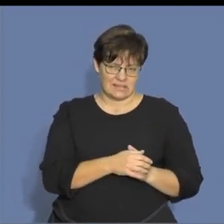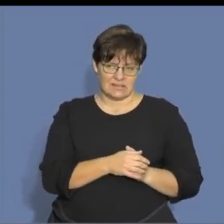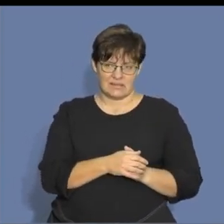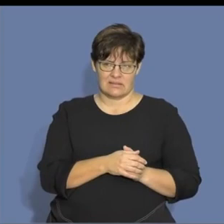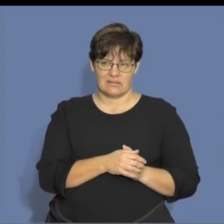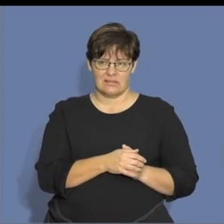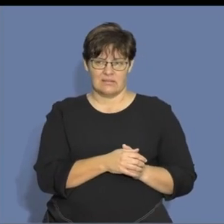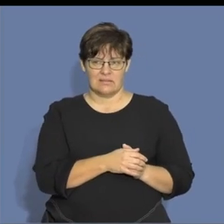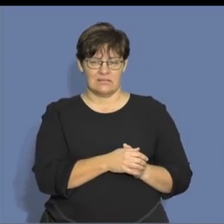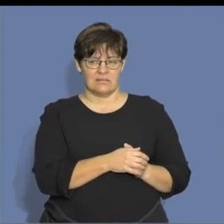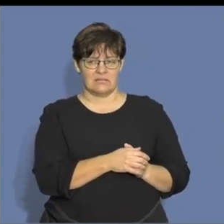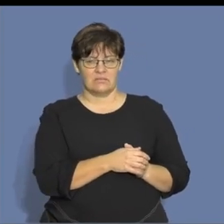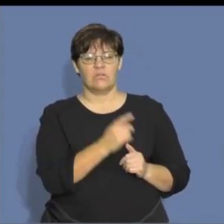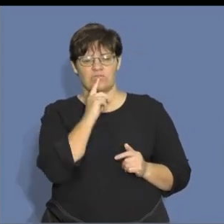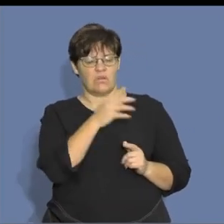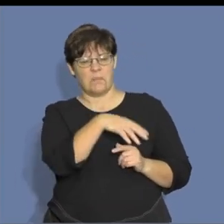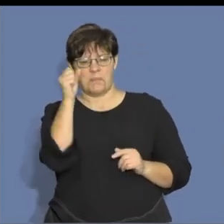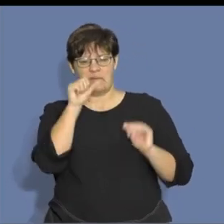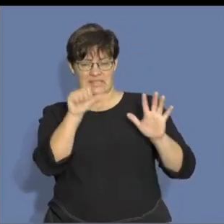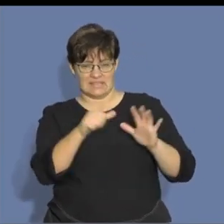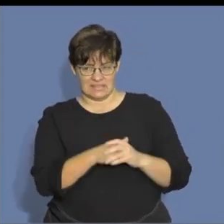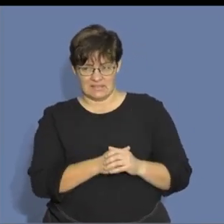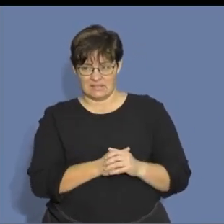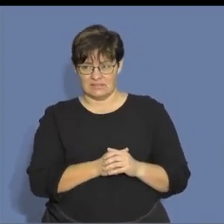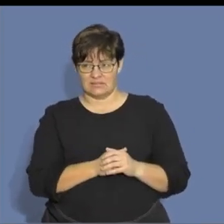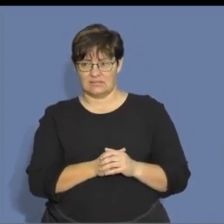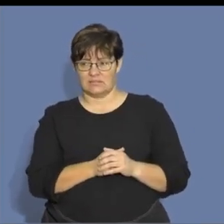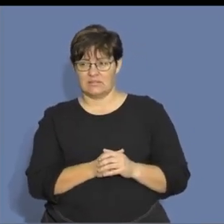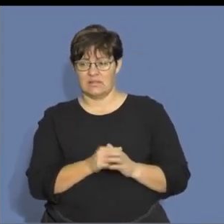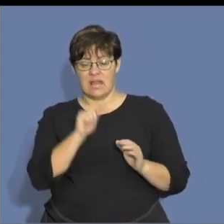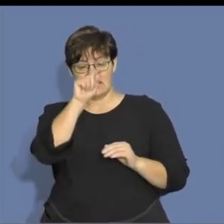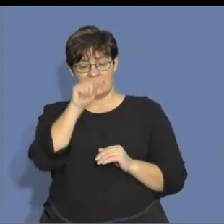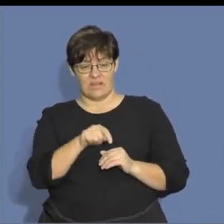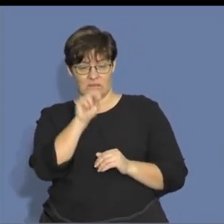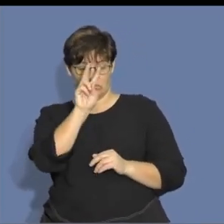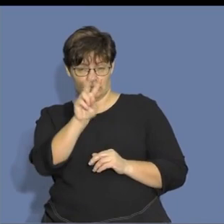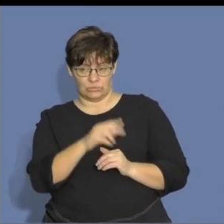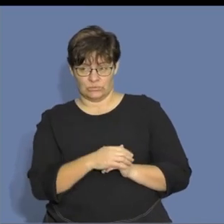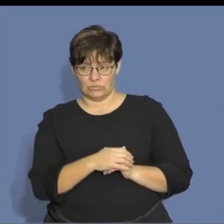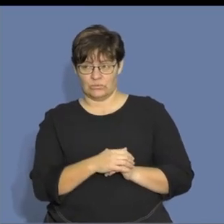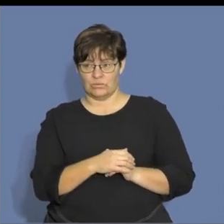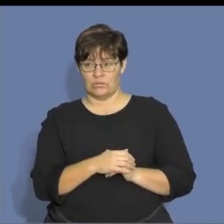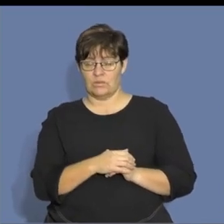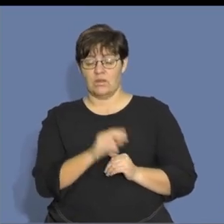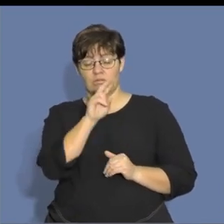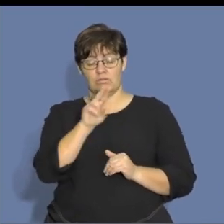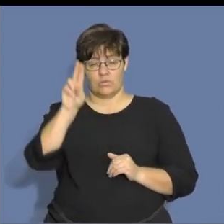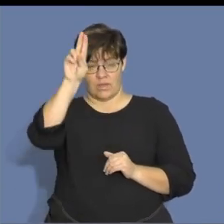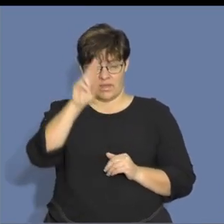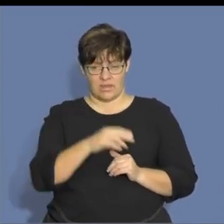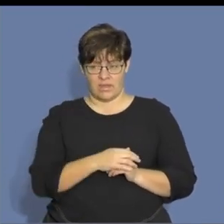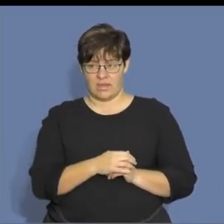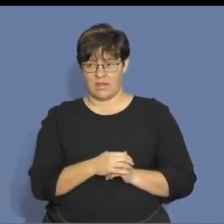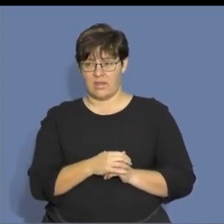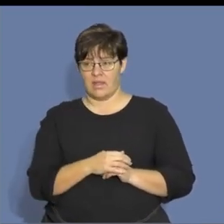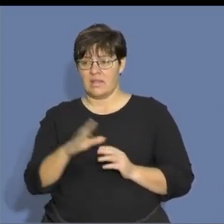going to take the 6. I'm going to divide it by 2, I'm going to square it, and